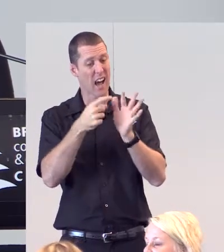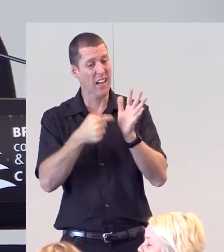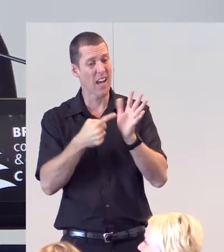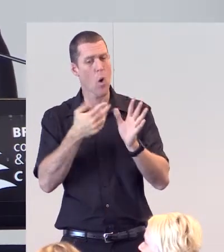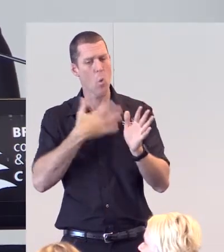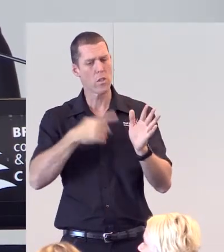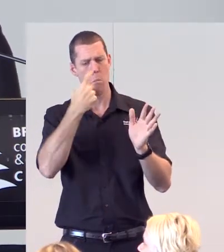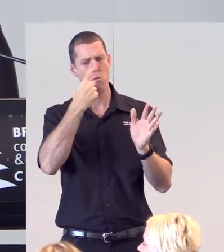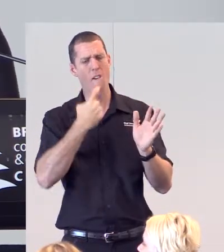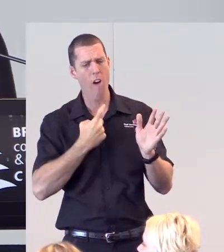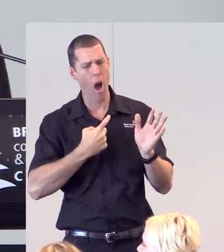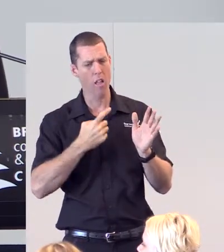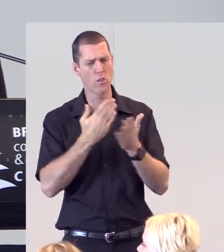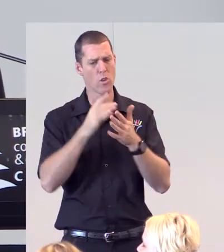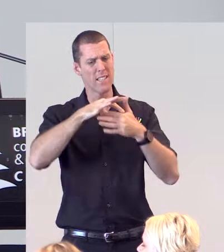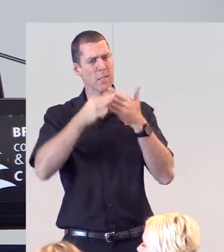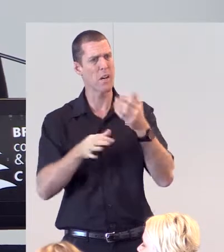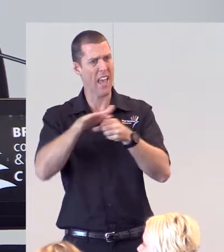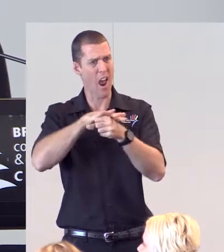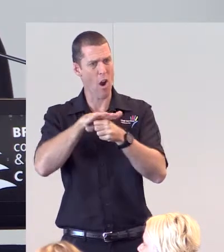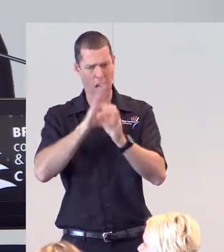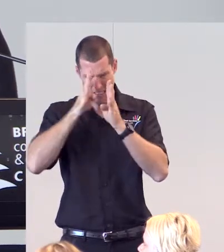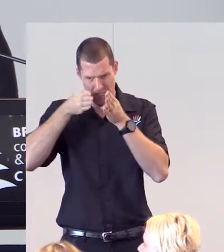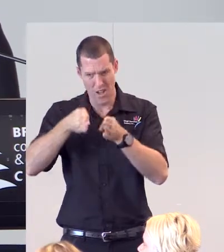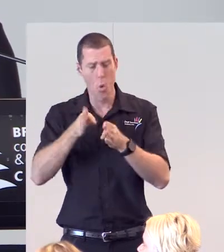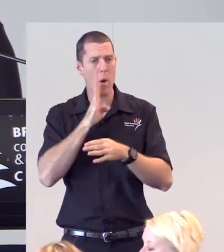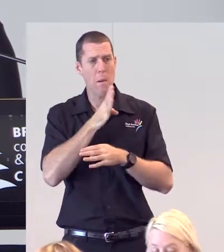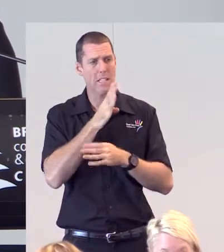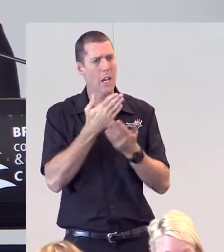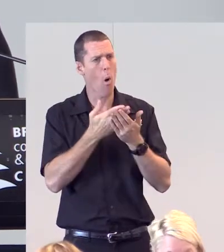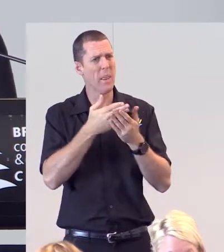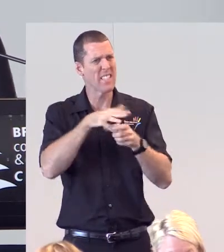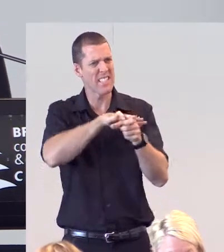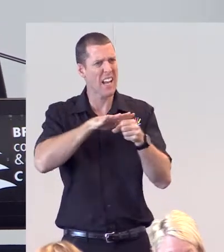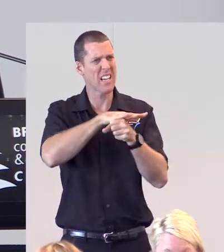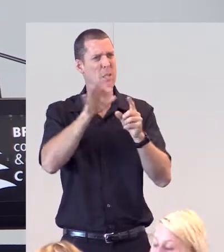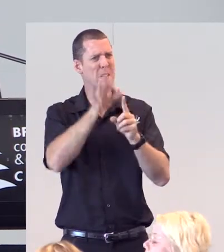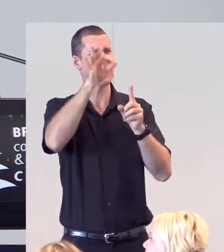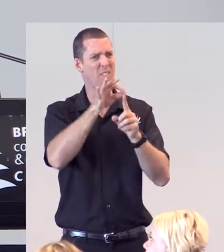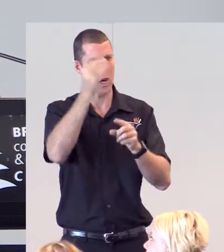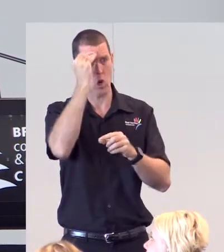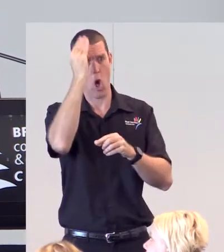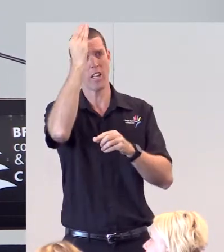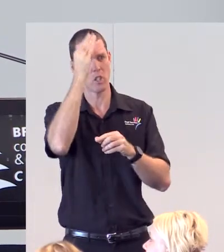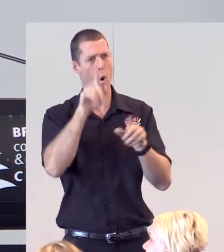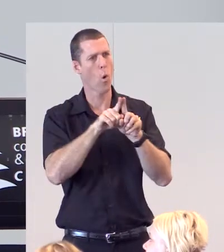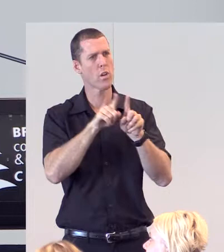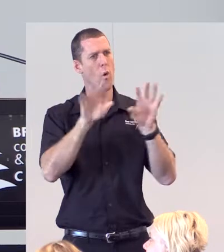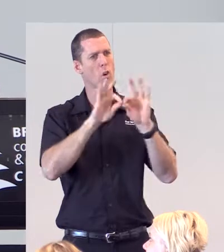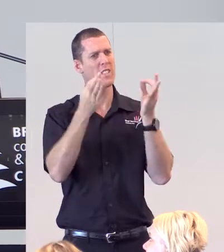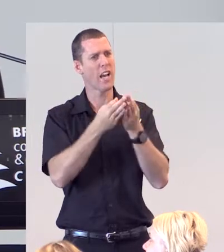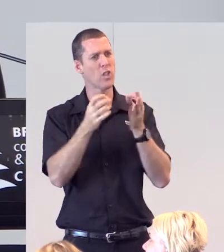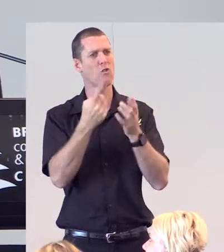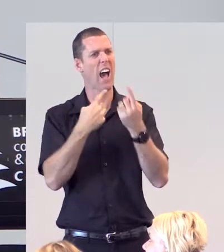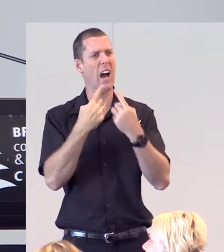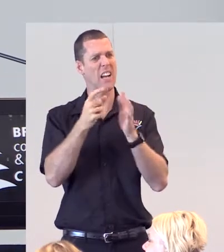profile the disability sector, we really are missing out on that sector-specific knowledge and the organisational data in order to